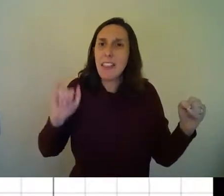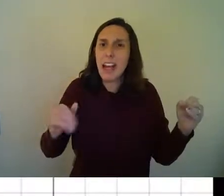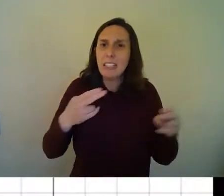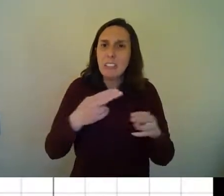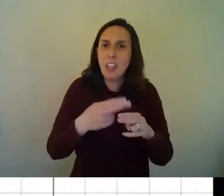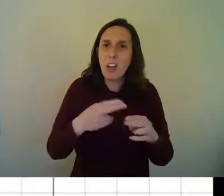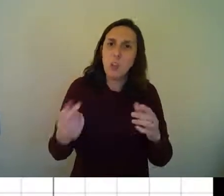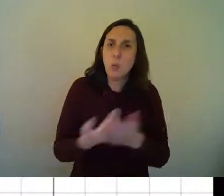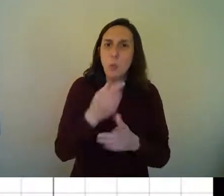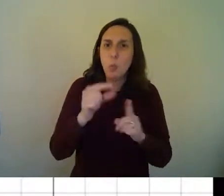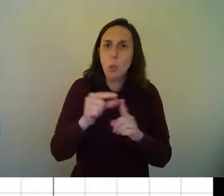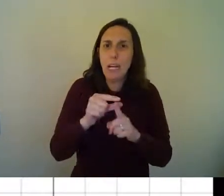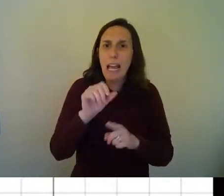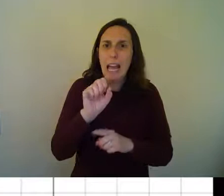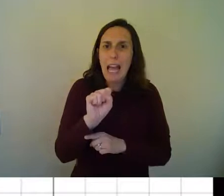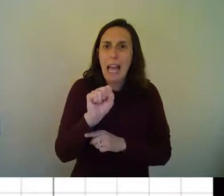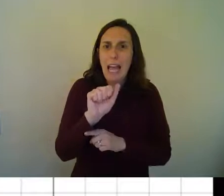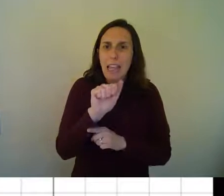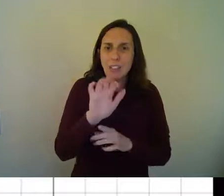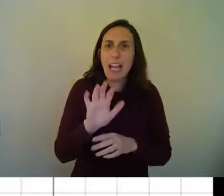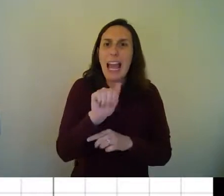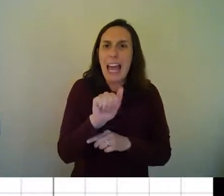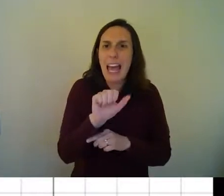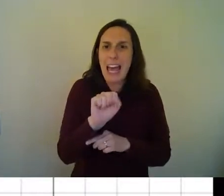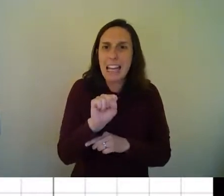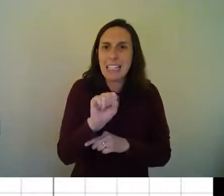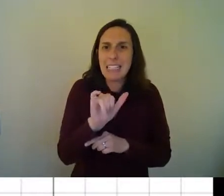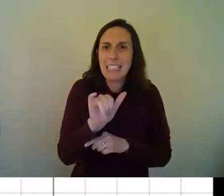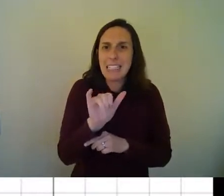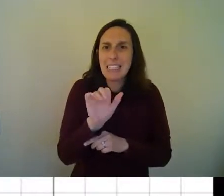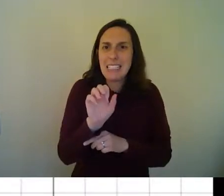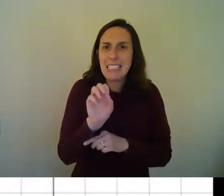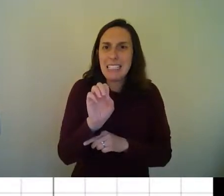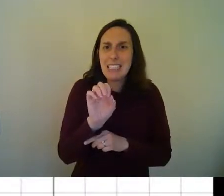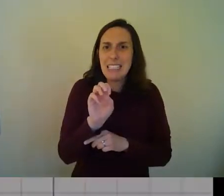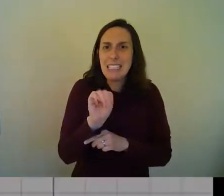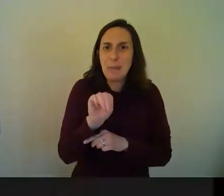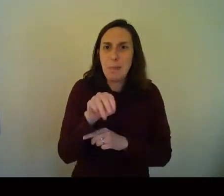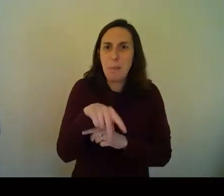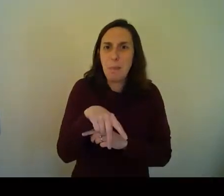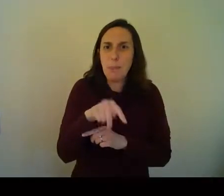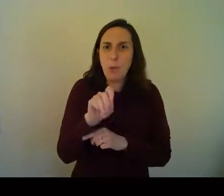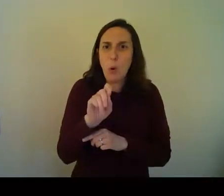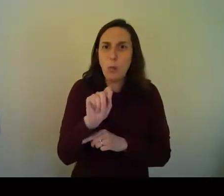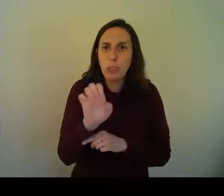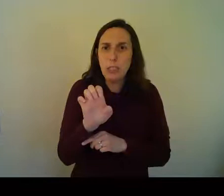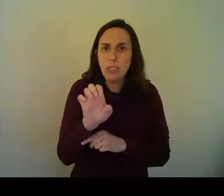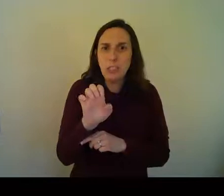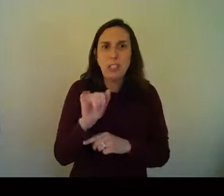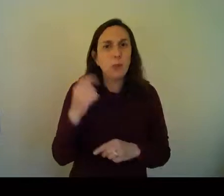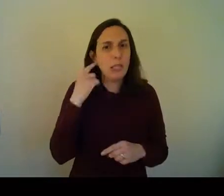asymptote. And in fact, you'll hear me talk a lot because it's a very important concept